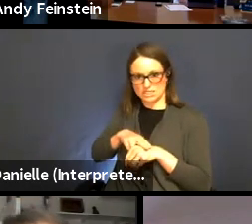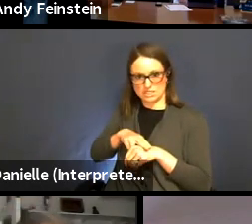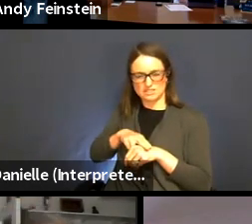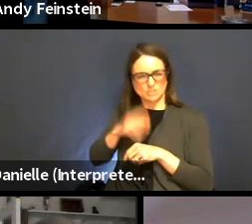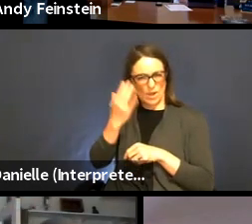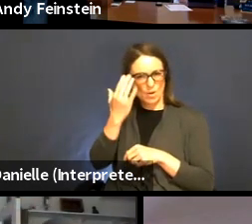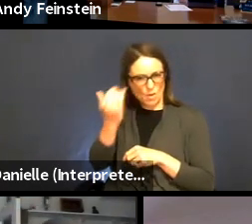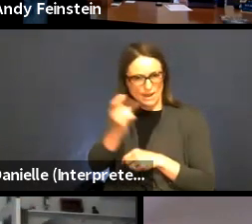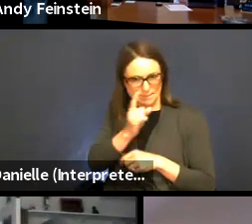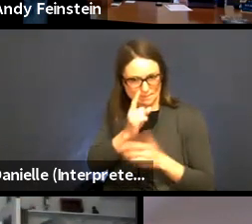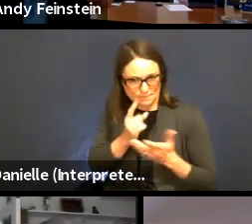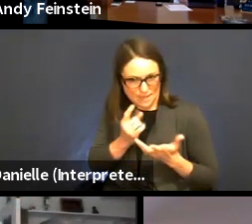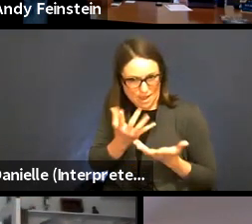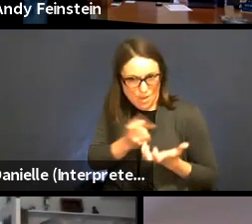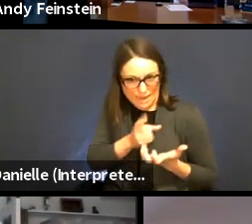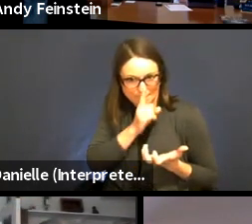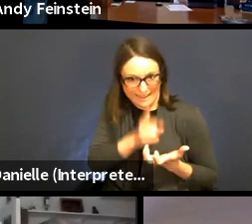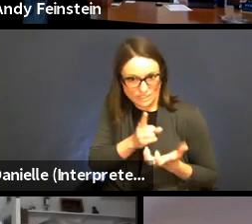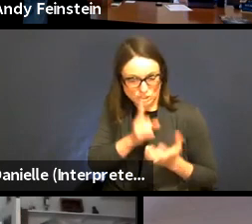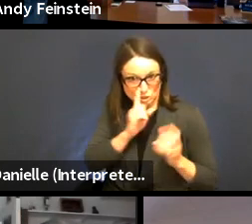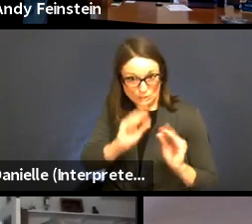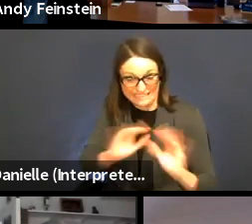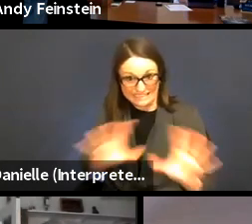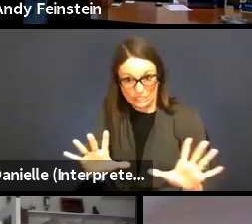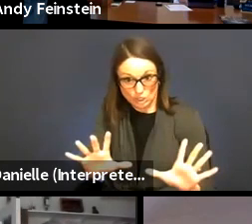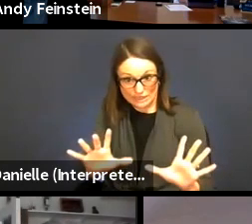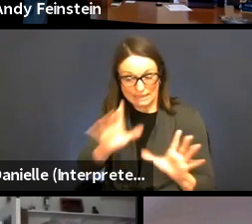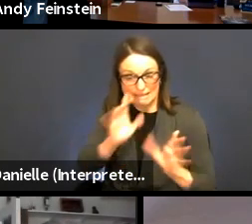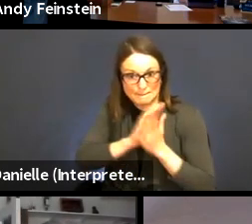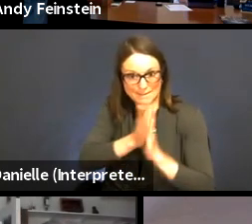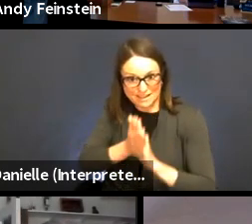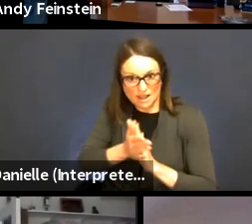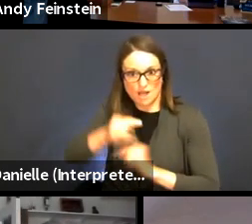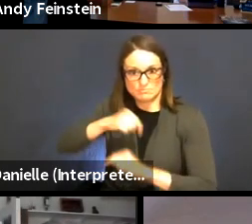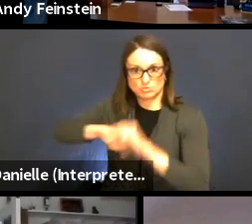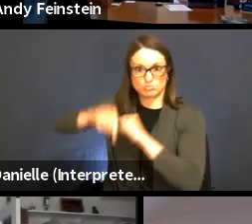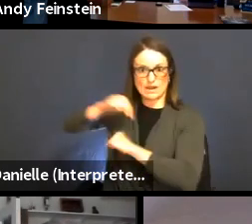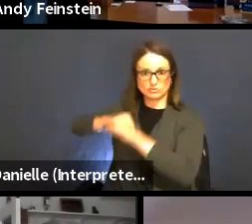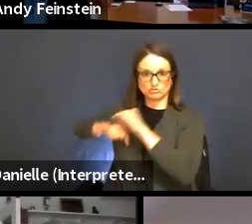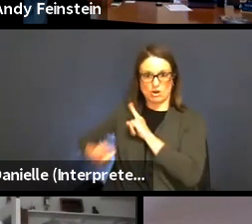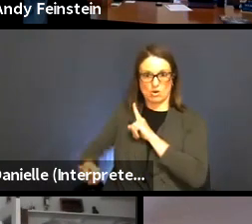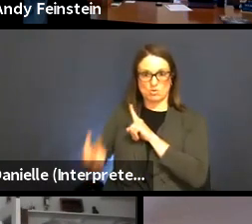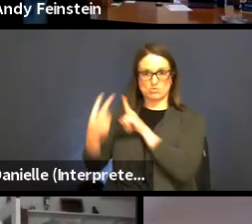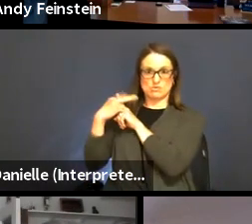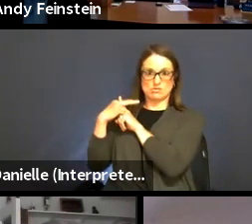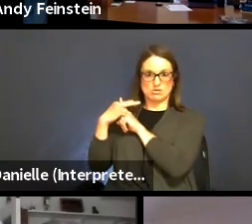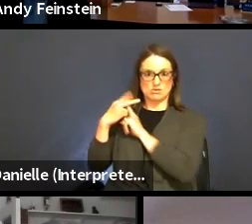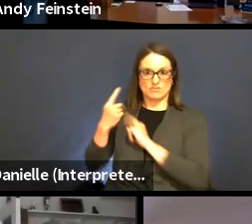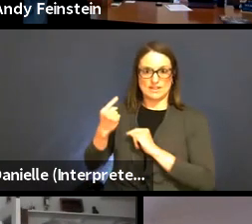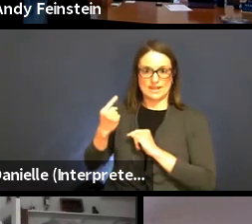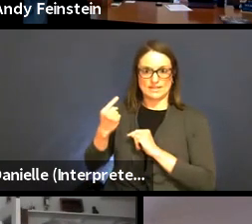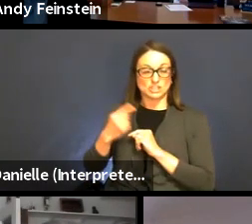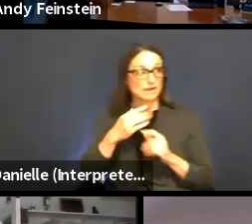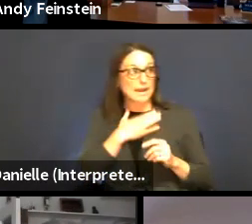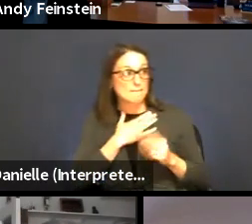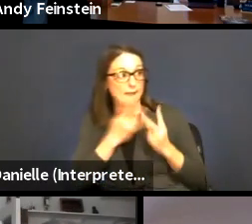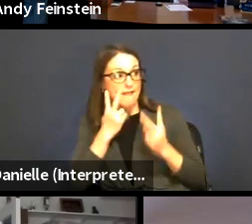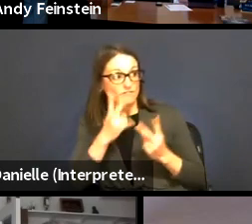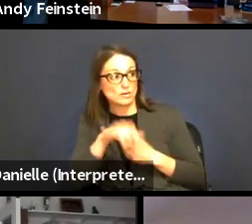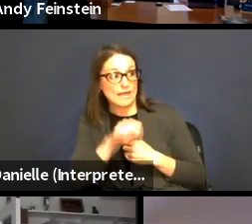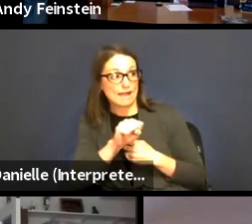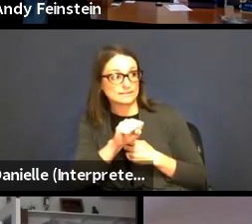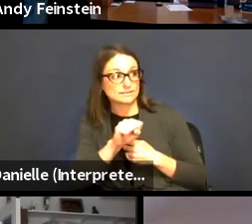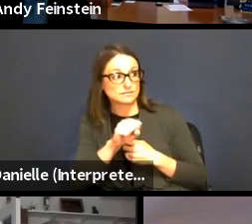one clearly reaches back to cover. In my view, it does. Okay.